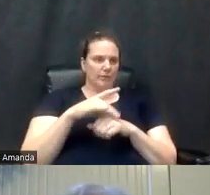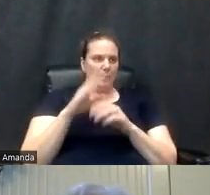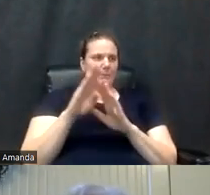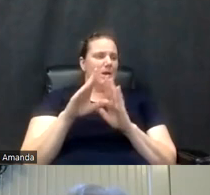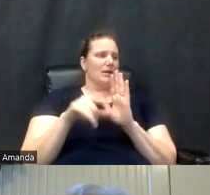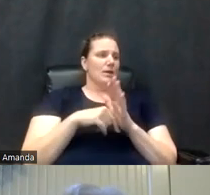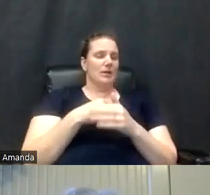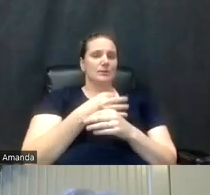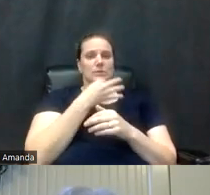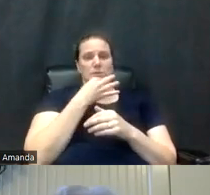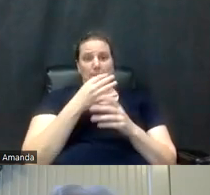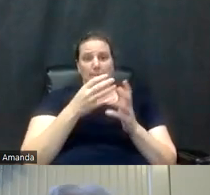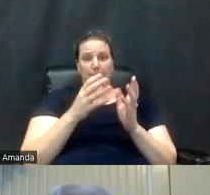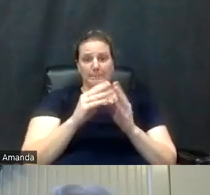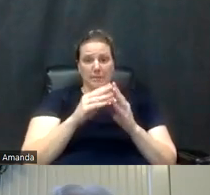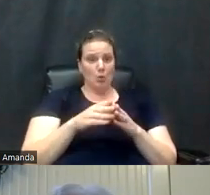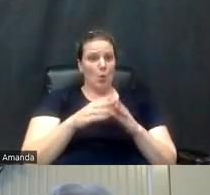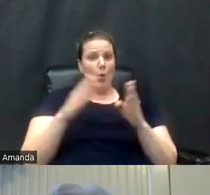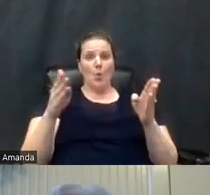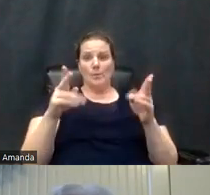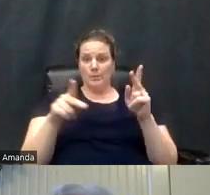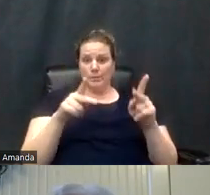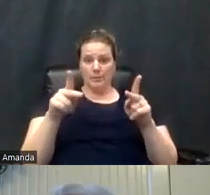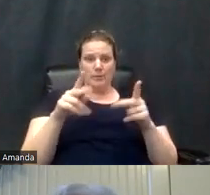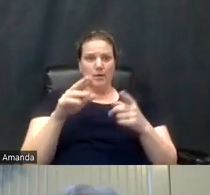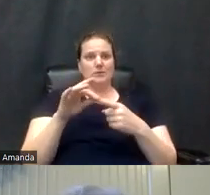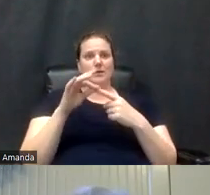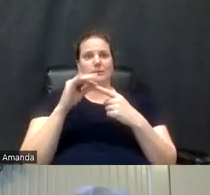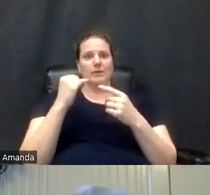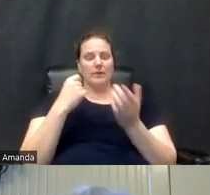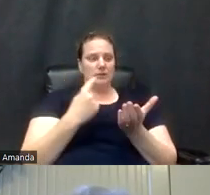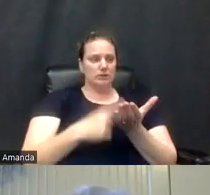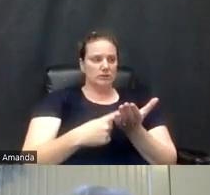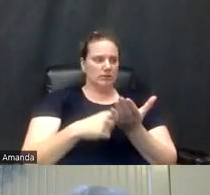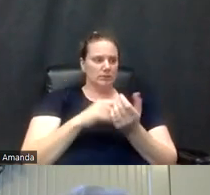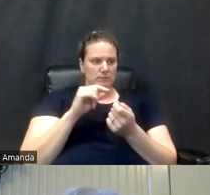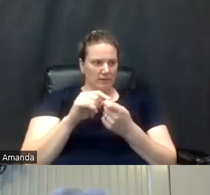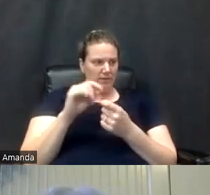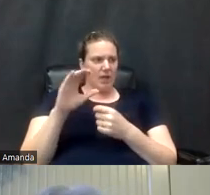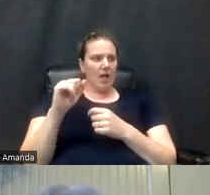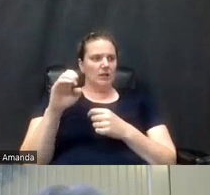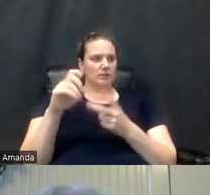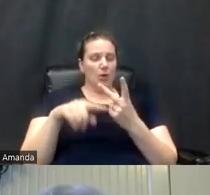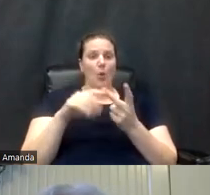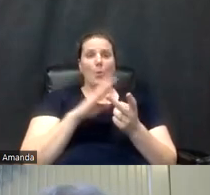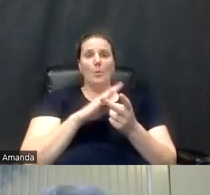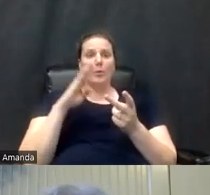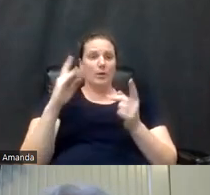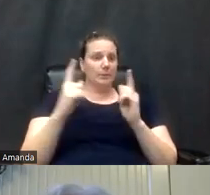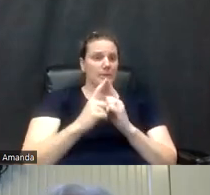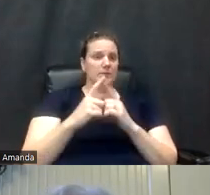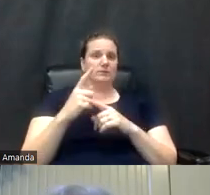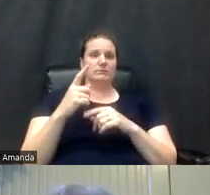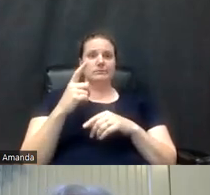expertise. The meetings are open to the public, except when they are discussing specific cases. The board meets at least